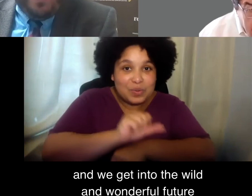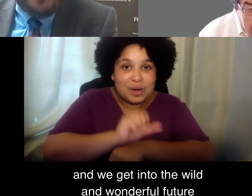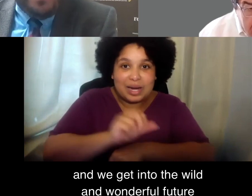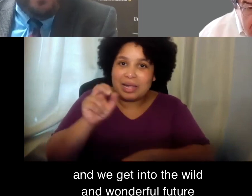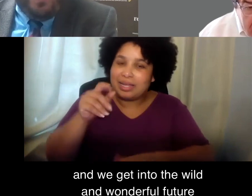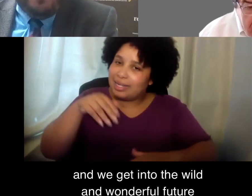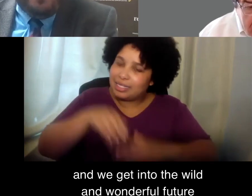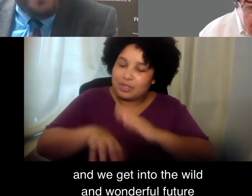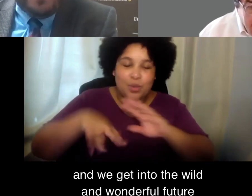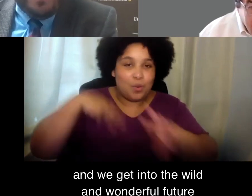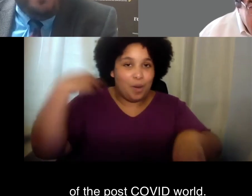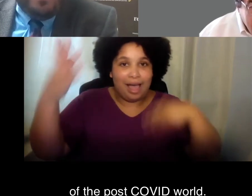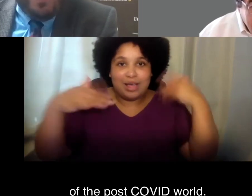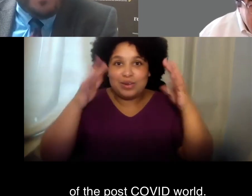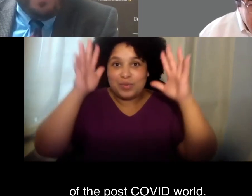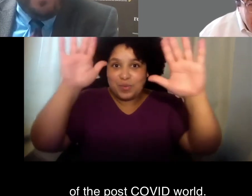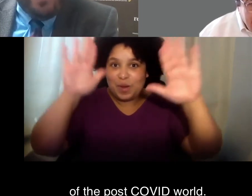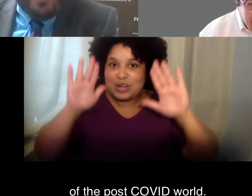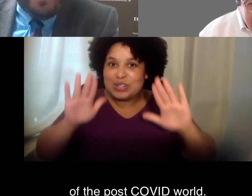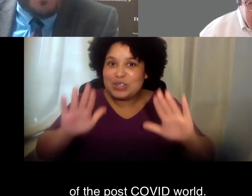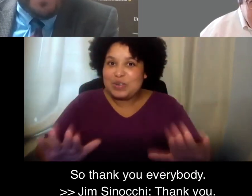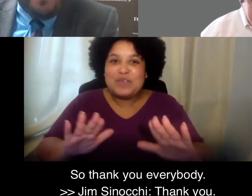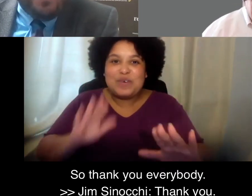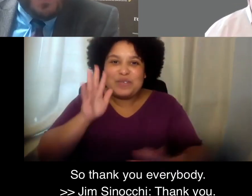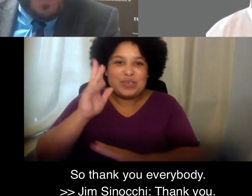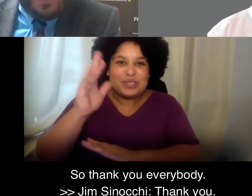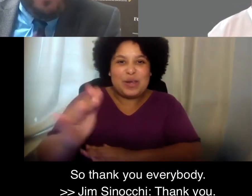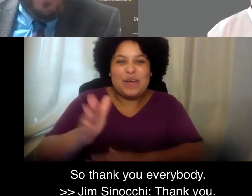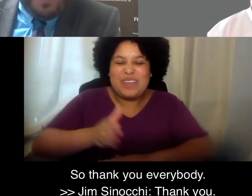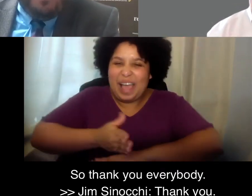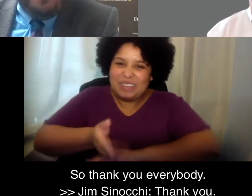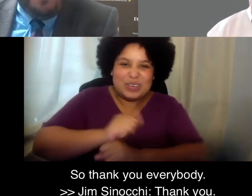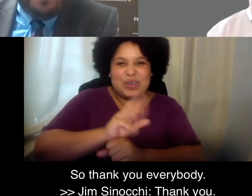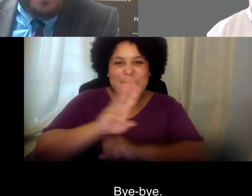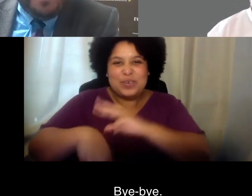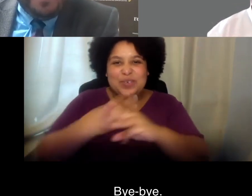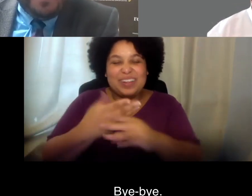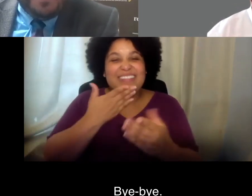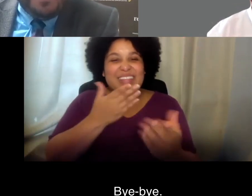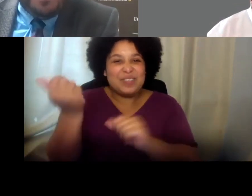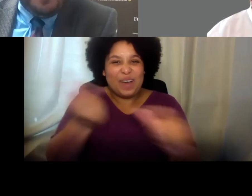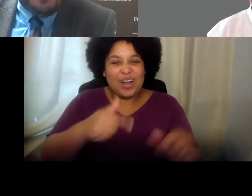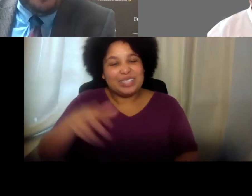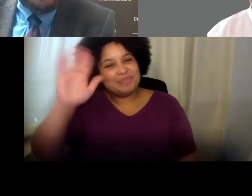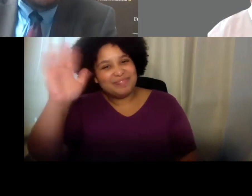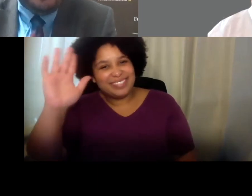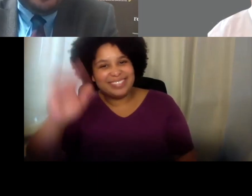the wild and wonderful future of the post-COVID world. So thank Thank you, you. everybody. Bye-bye.